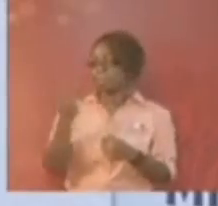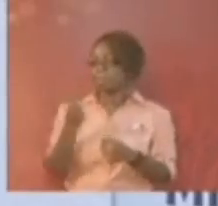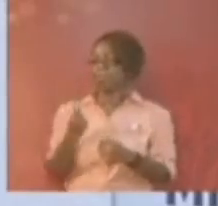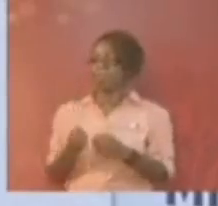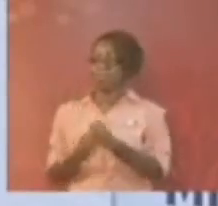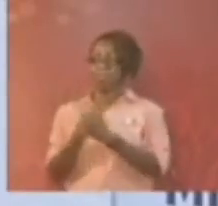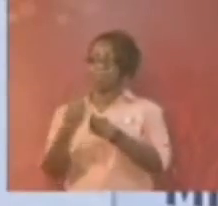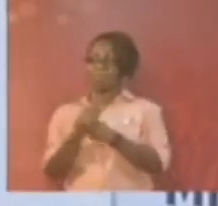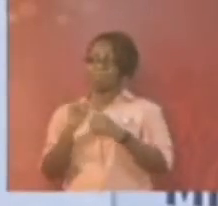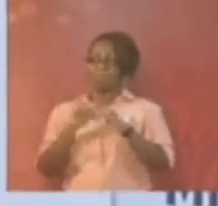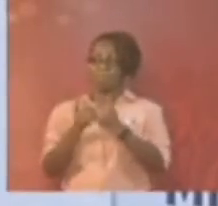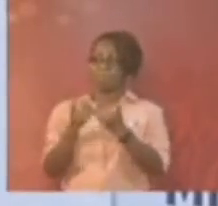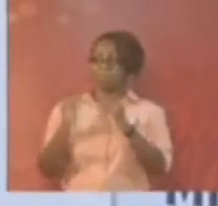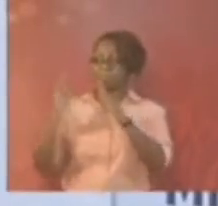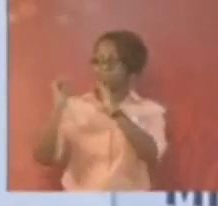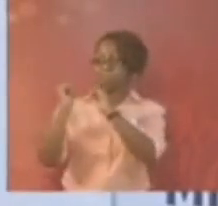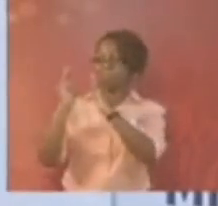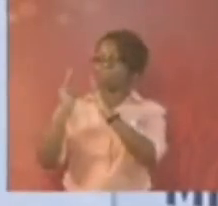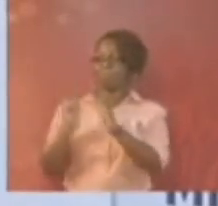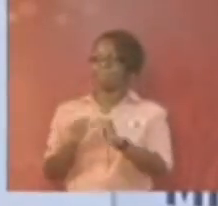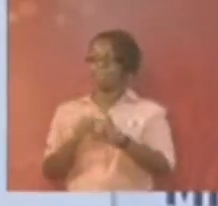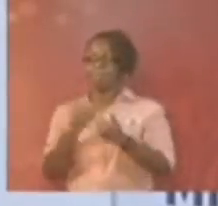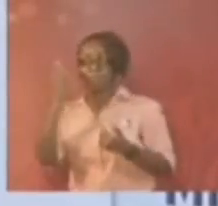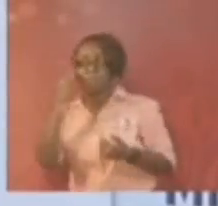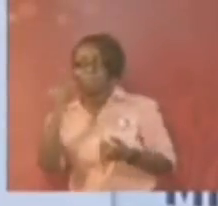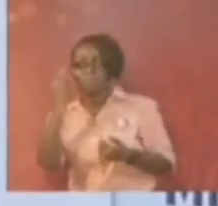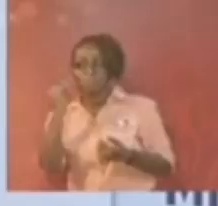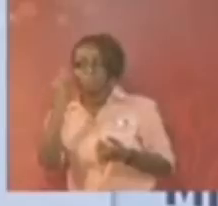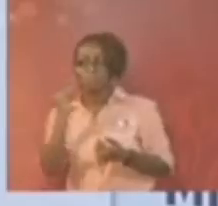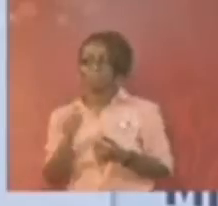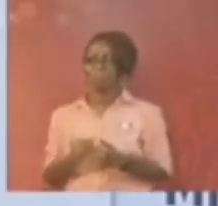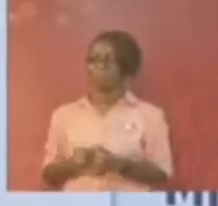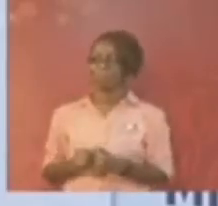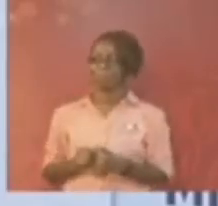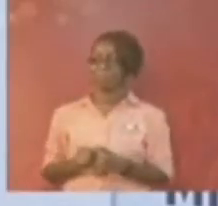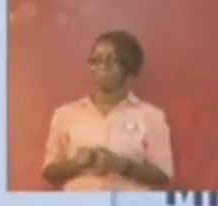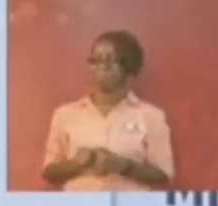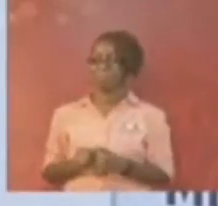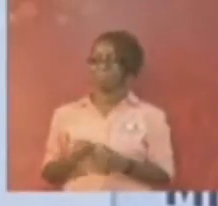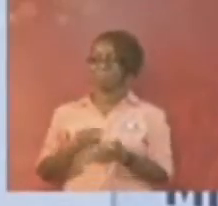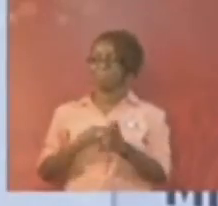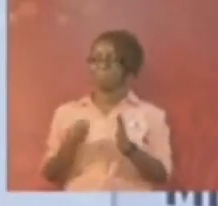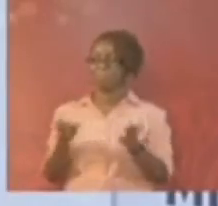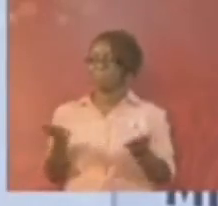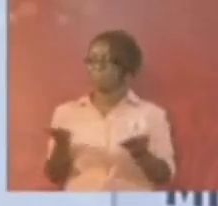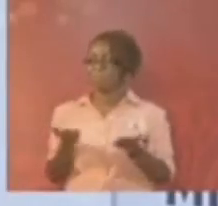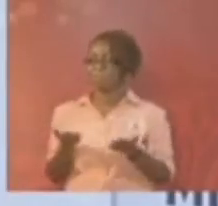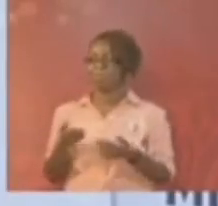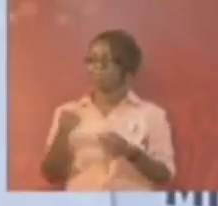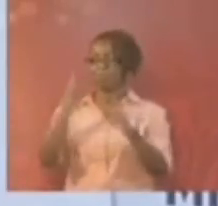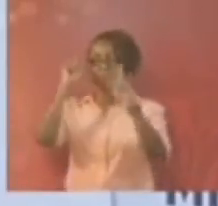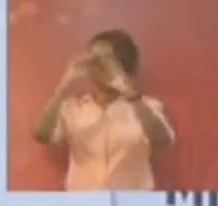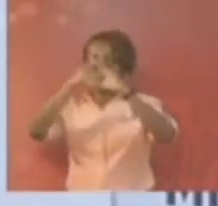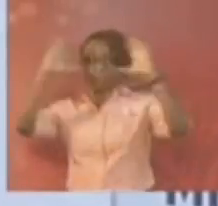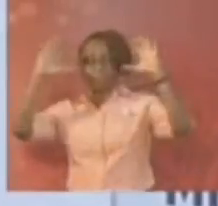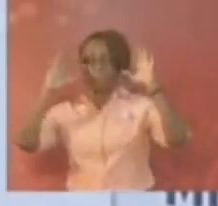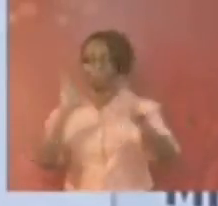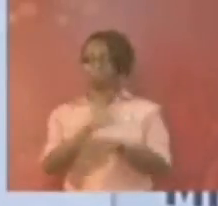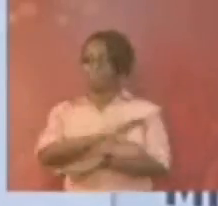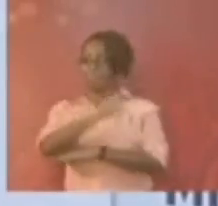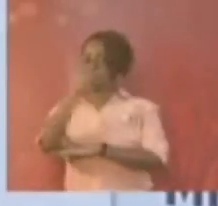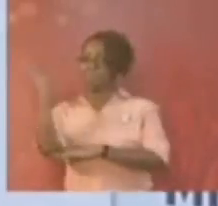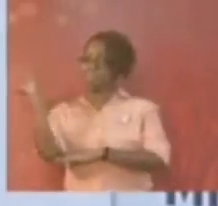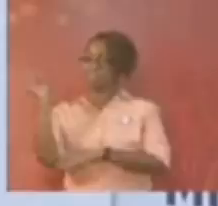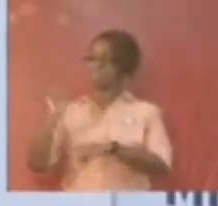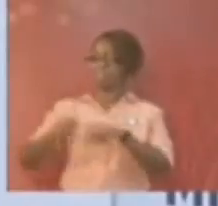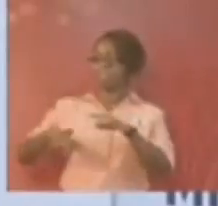it and how we experience it. So in other words, if we think about Christmas in terms of what we can't do, what